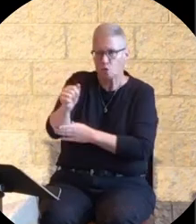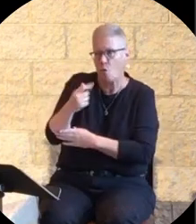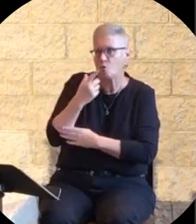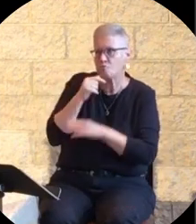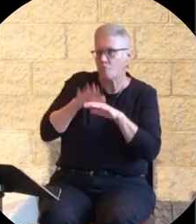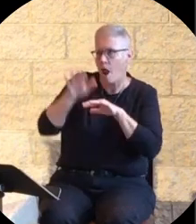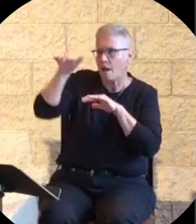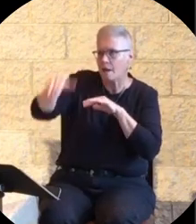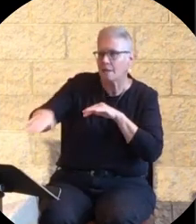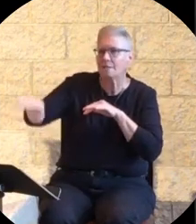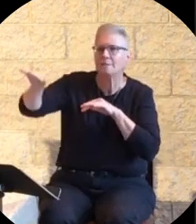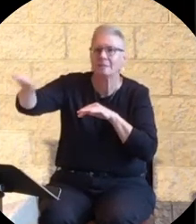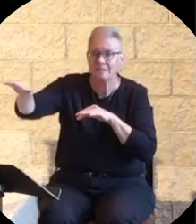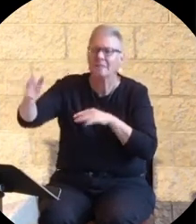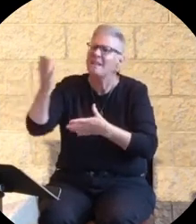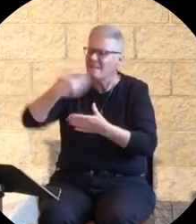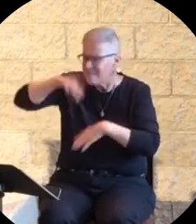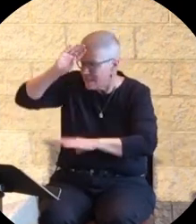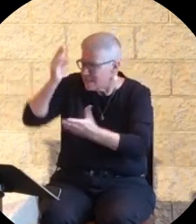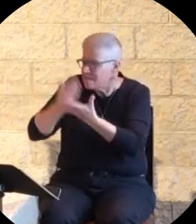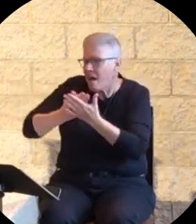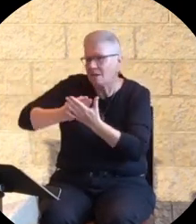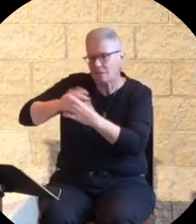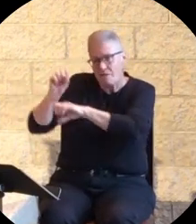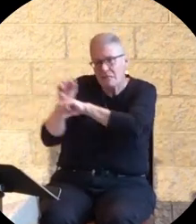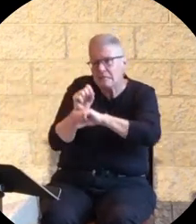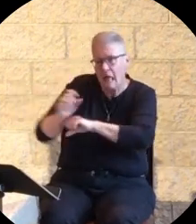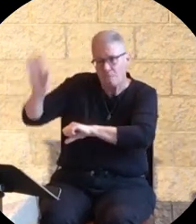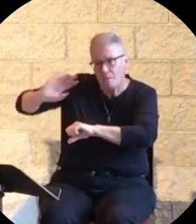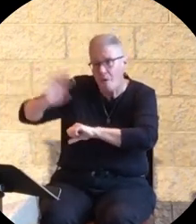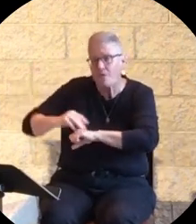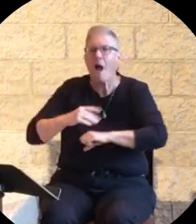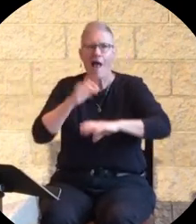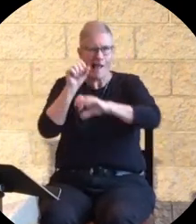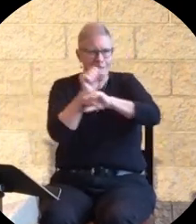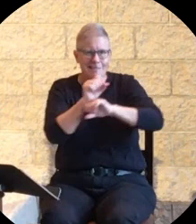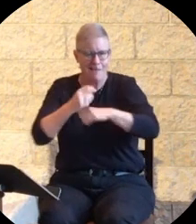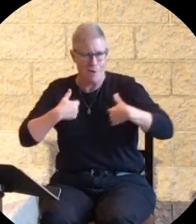of former slaves and the sons of former slave owners will be able to sit